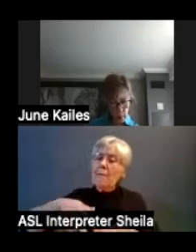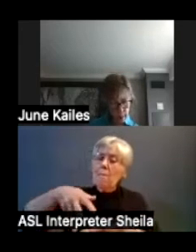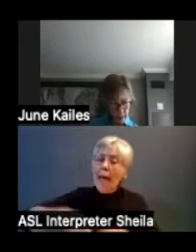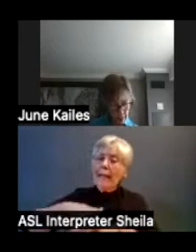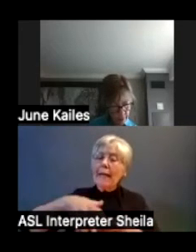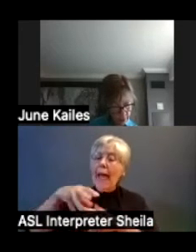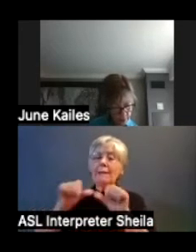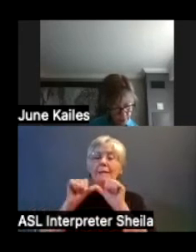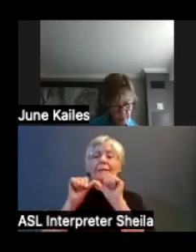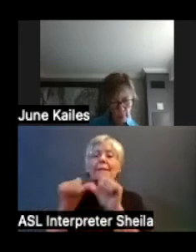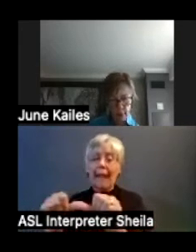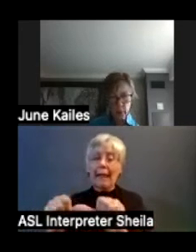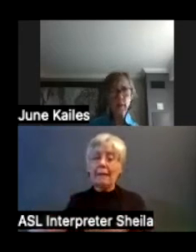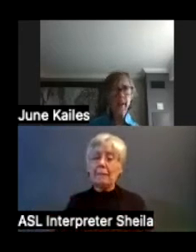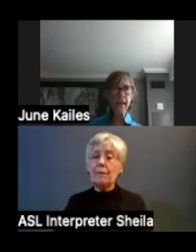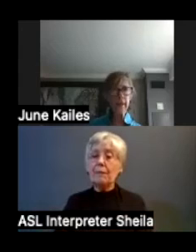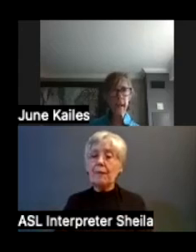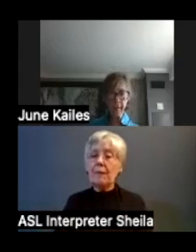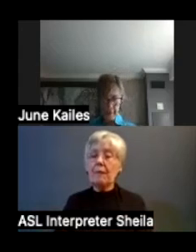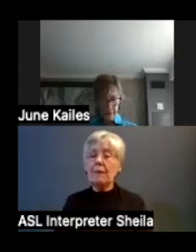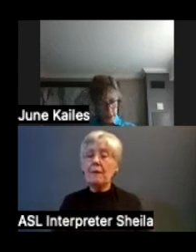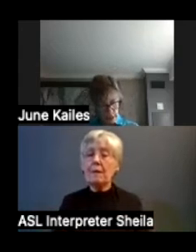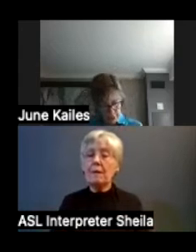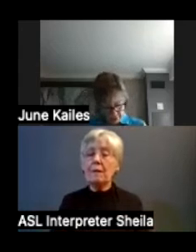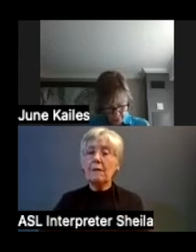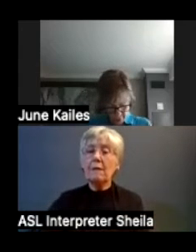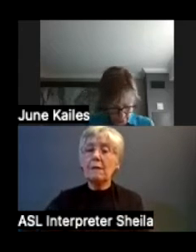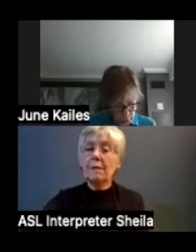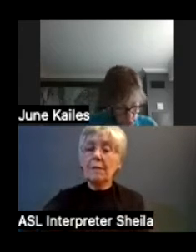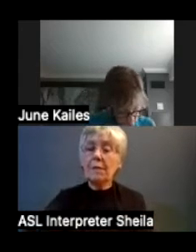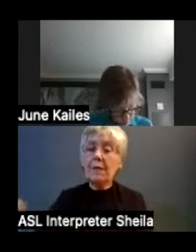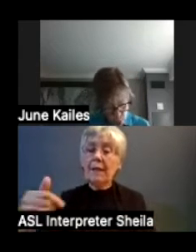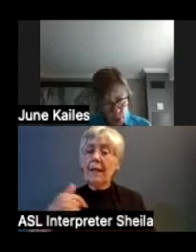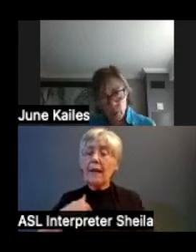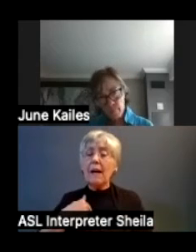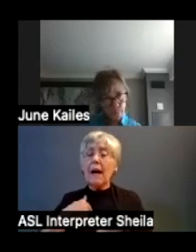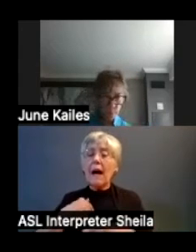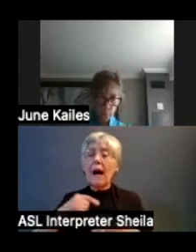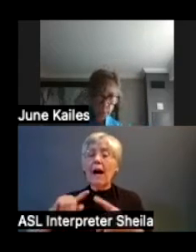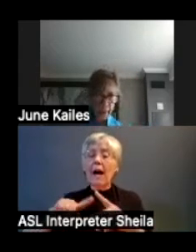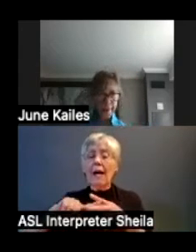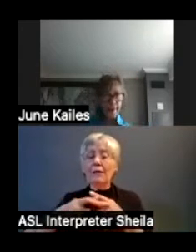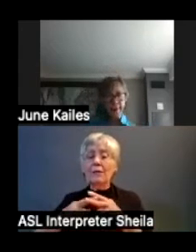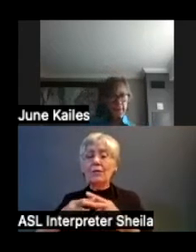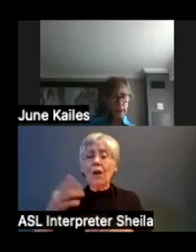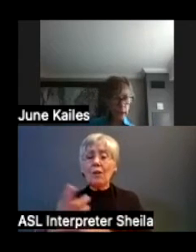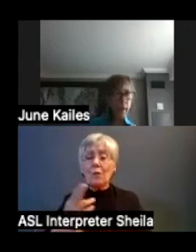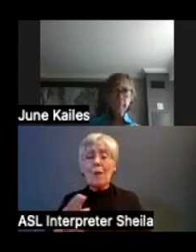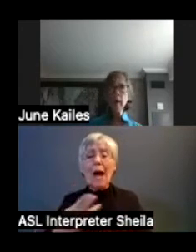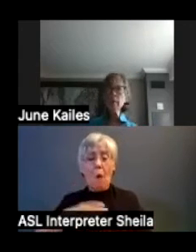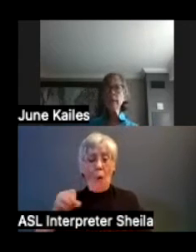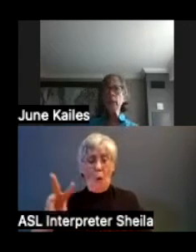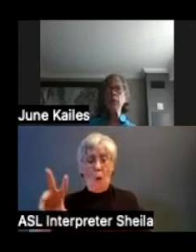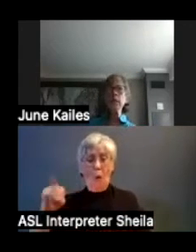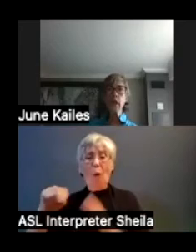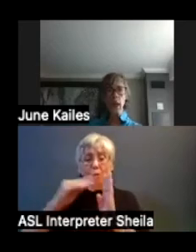So one memory tool I like to use, I've started to use in my own note-taking is,